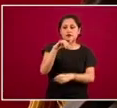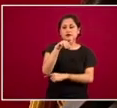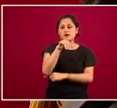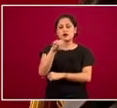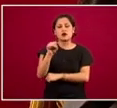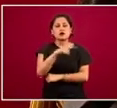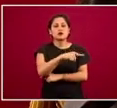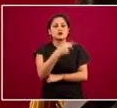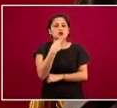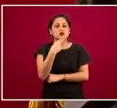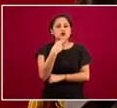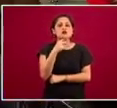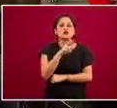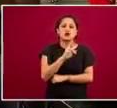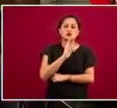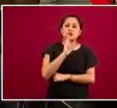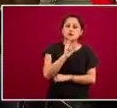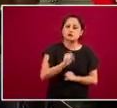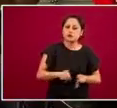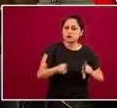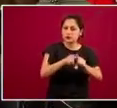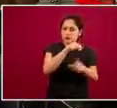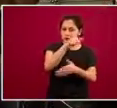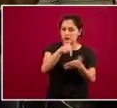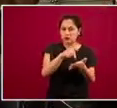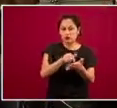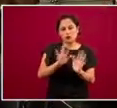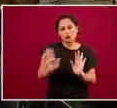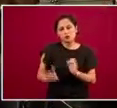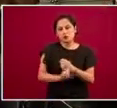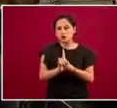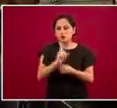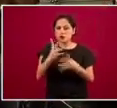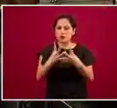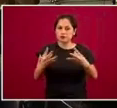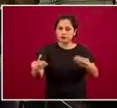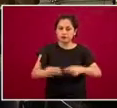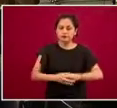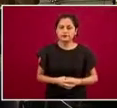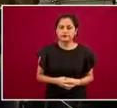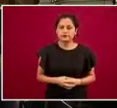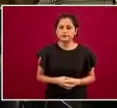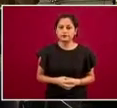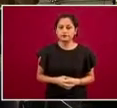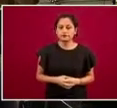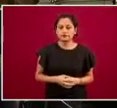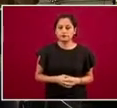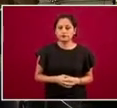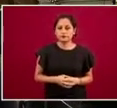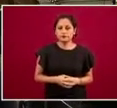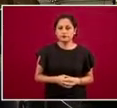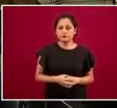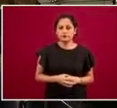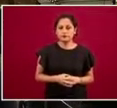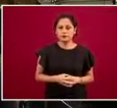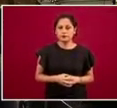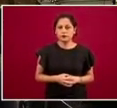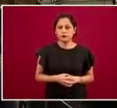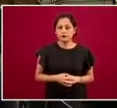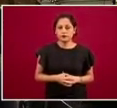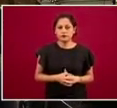for the different states, to examine the test within their local laboratories, and this will solve the problem.